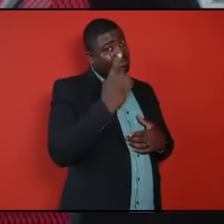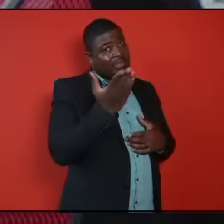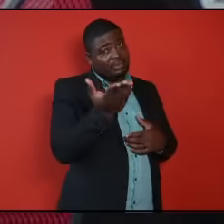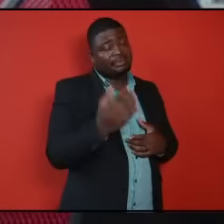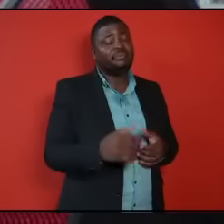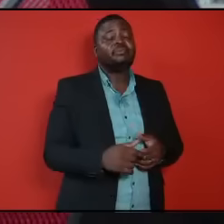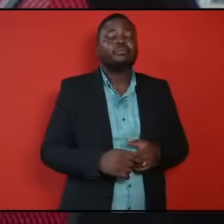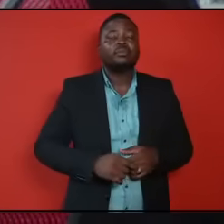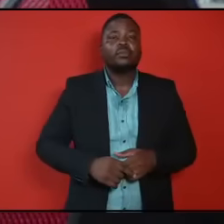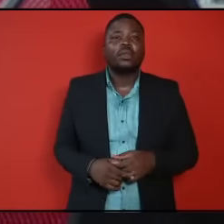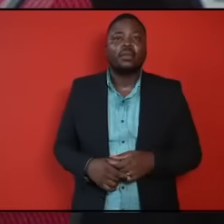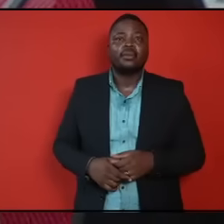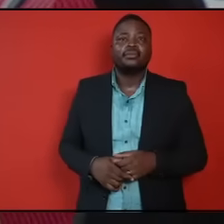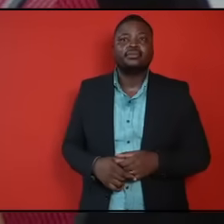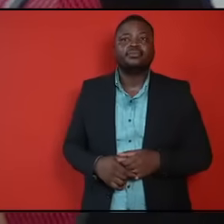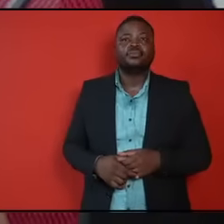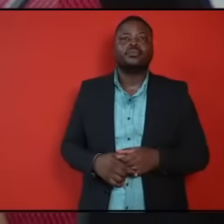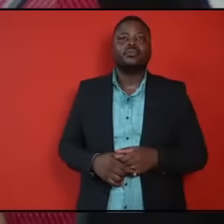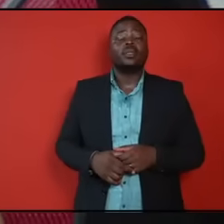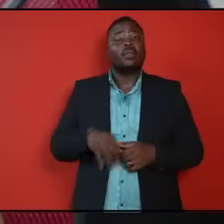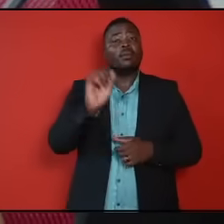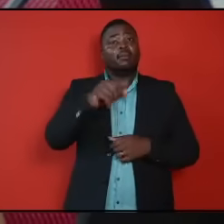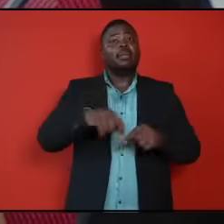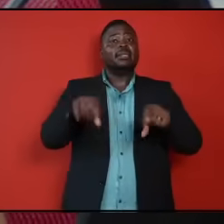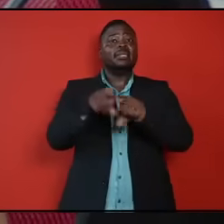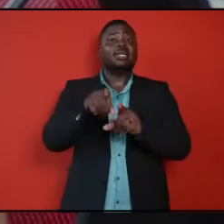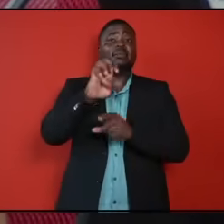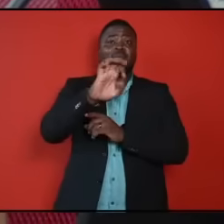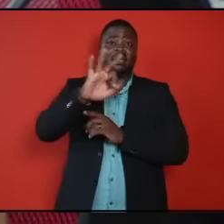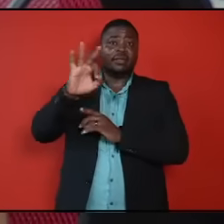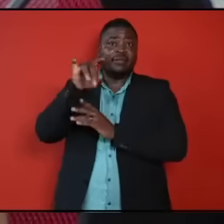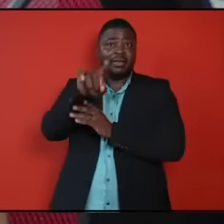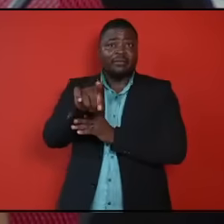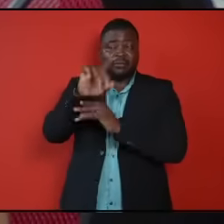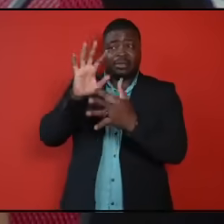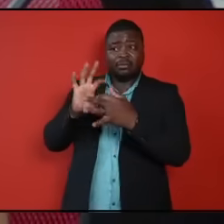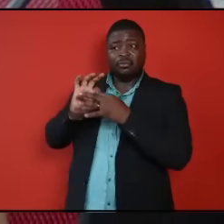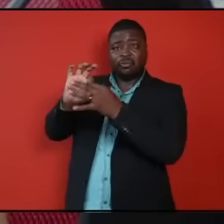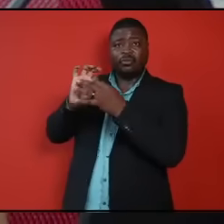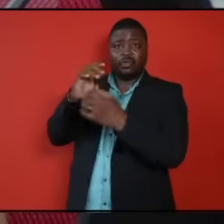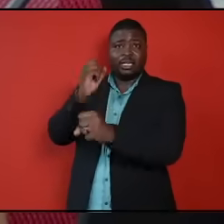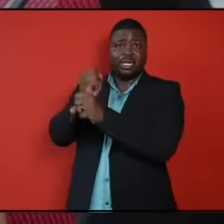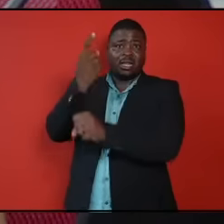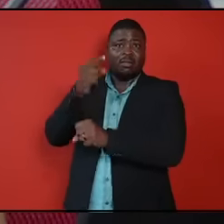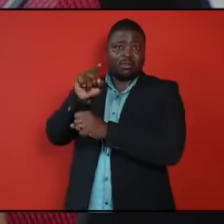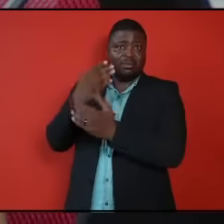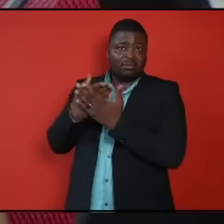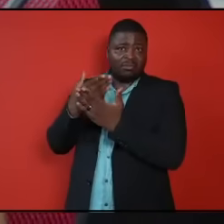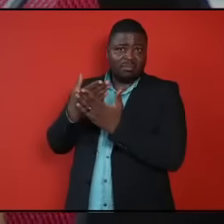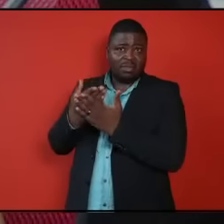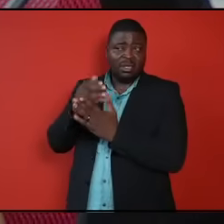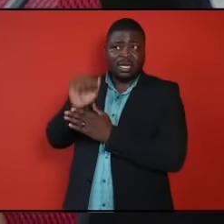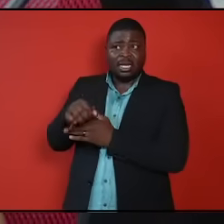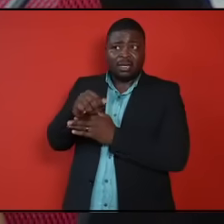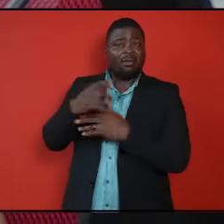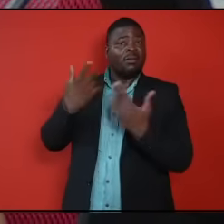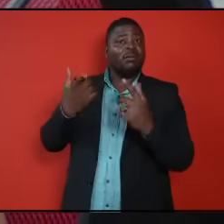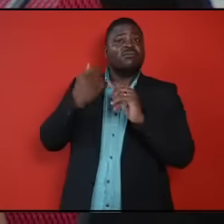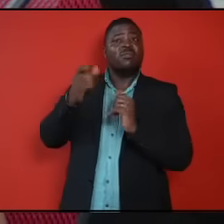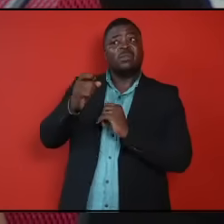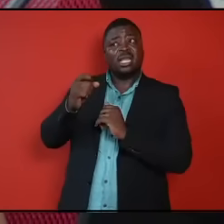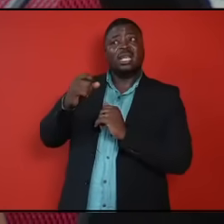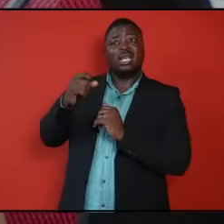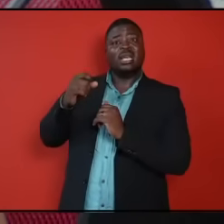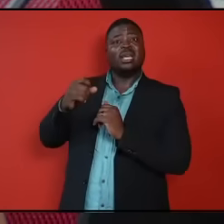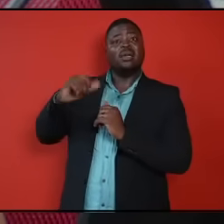is the EFF's relation with the ANC in Gauteng Province done in terms of municipalities? And you can also opine